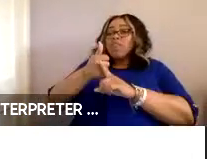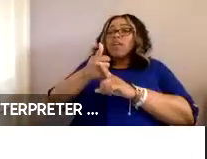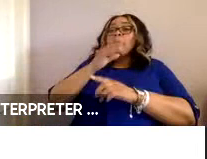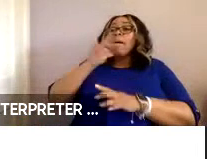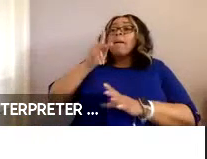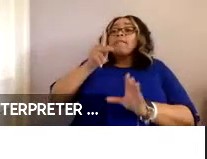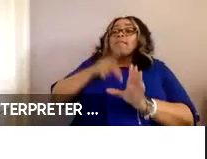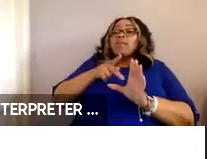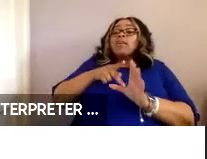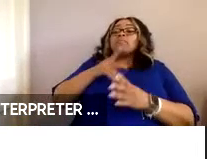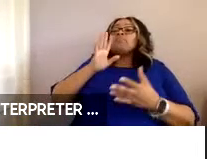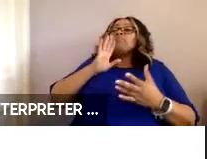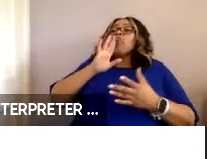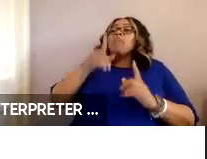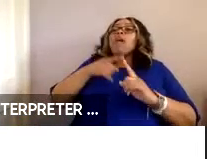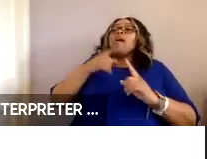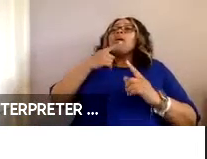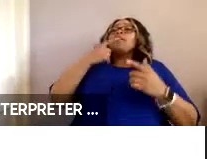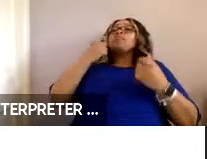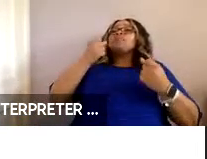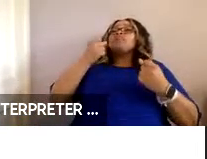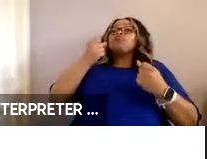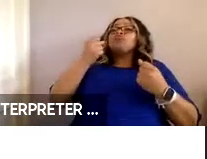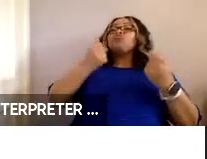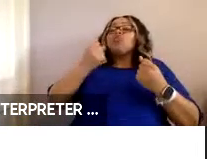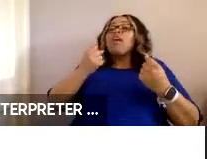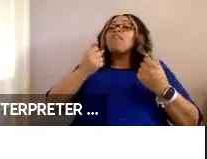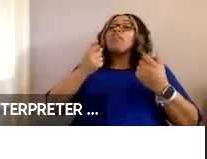participants spoke at length about how driver assistance was